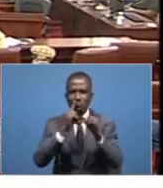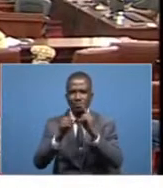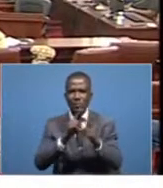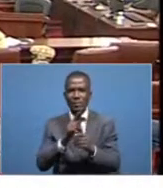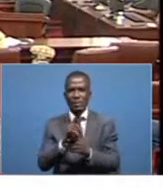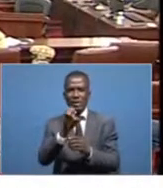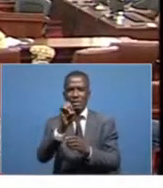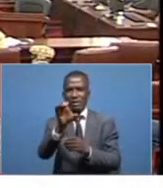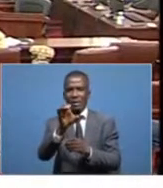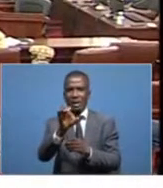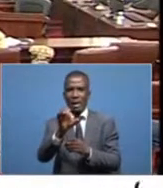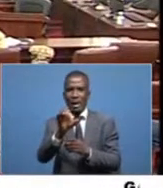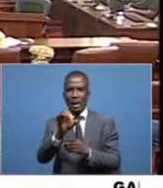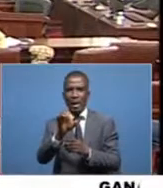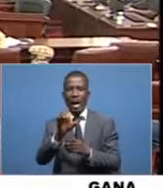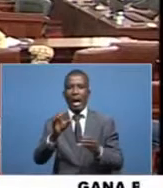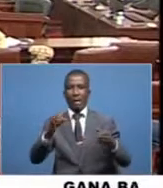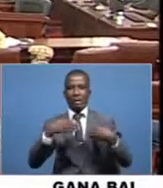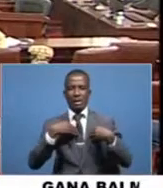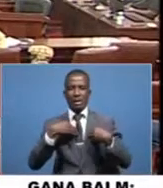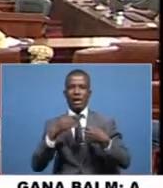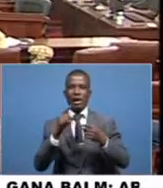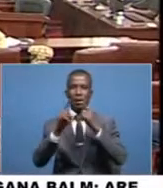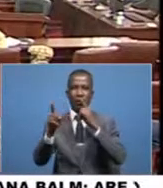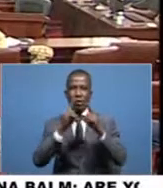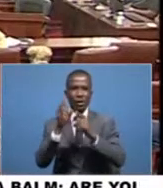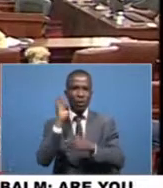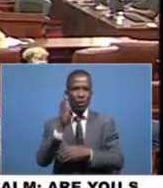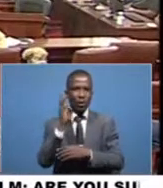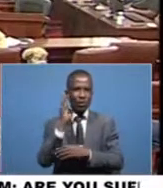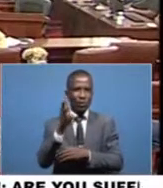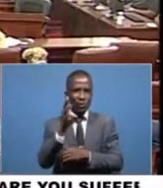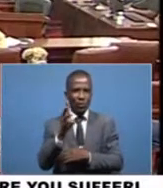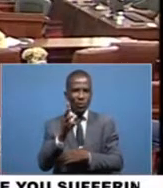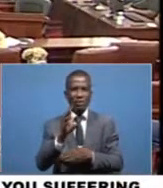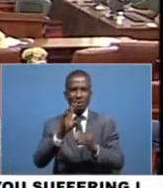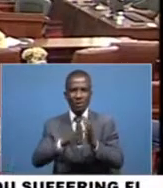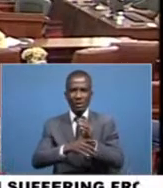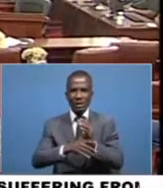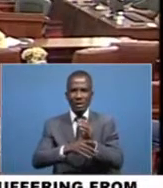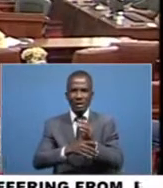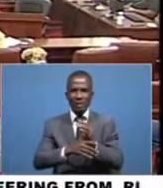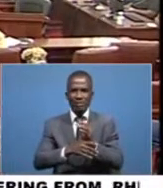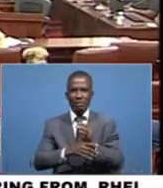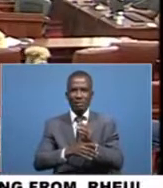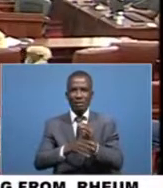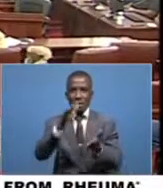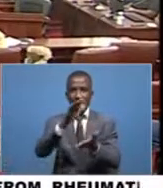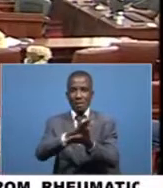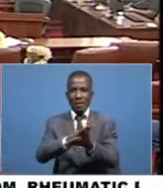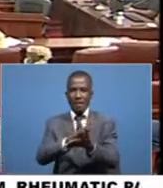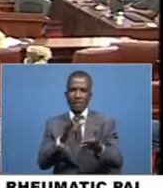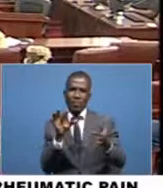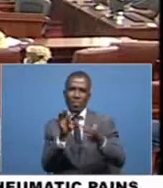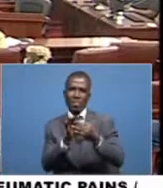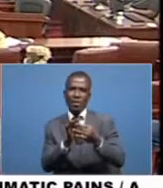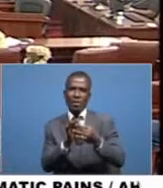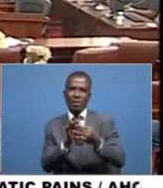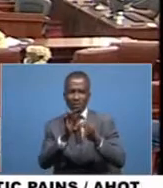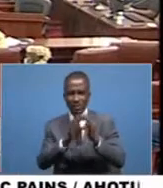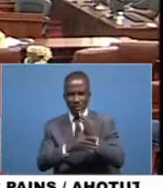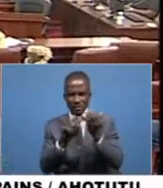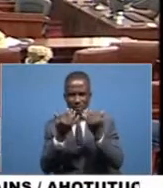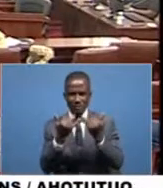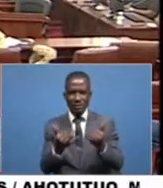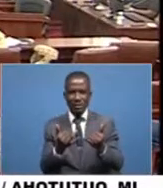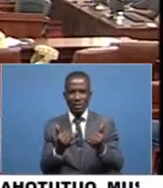elected to adduce evidence at the trial. We are also of the opinion that the filing of affidavit in interlocutory applications with the averment